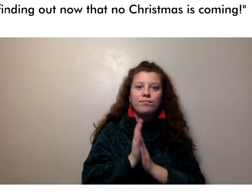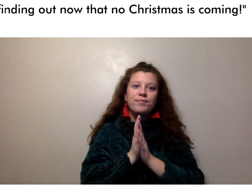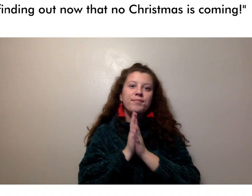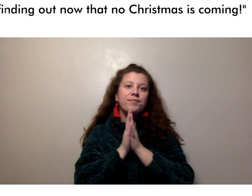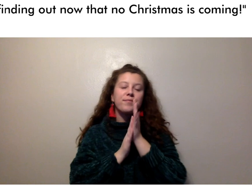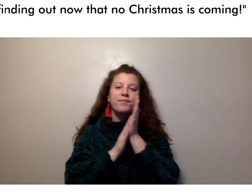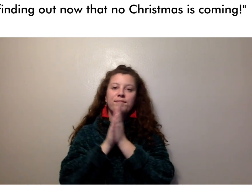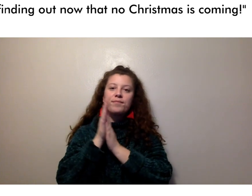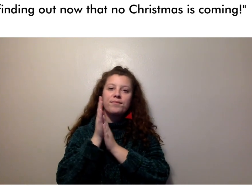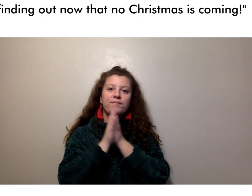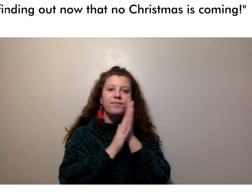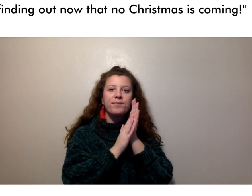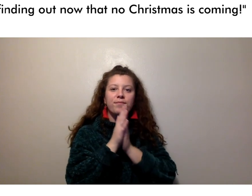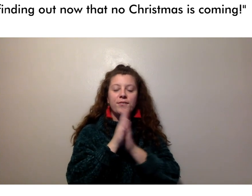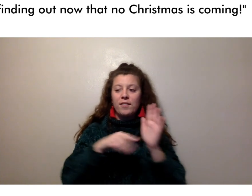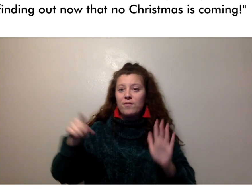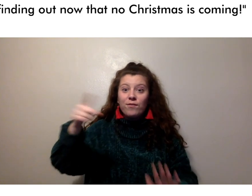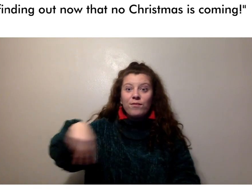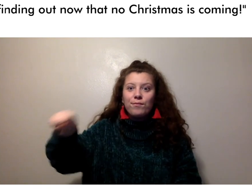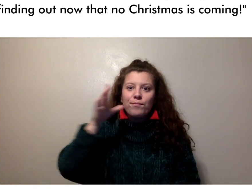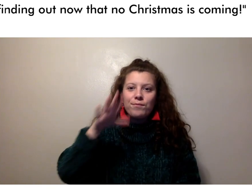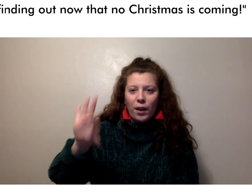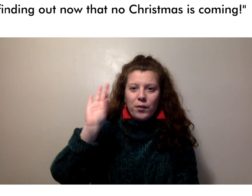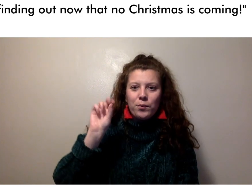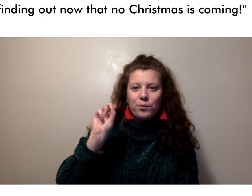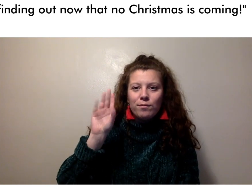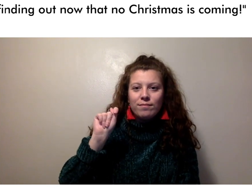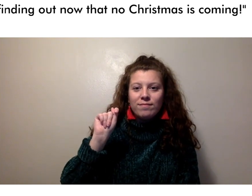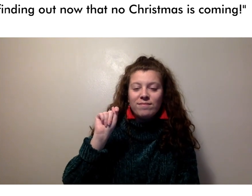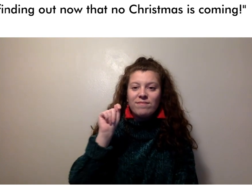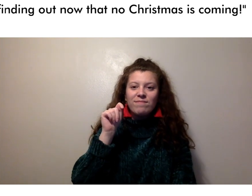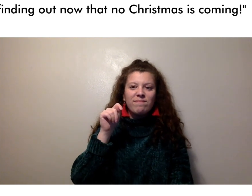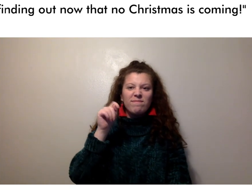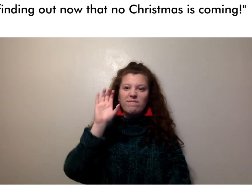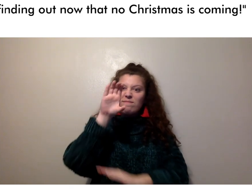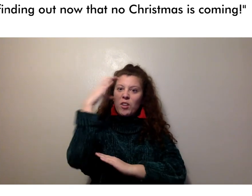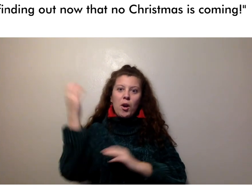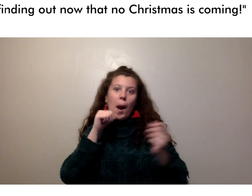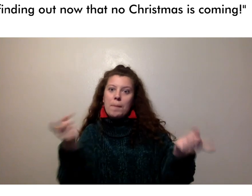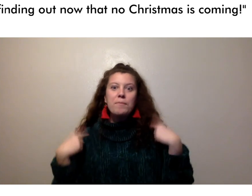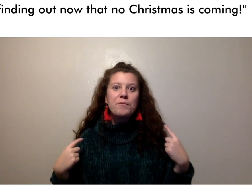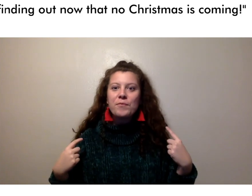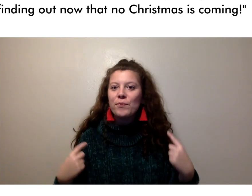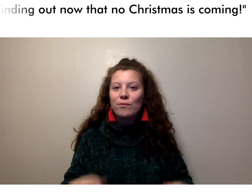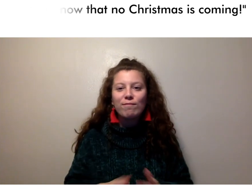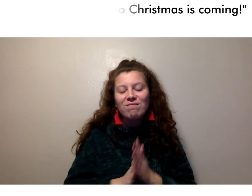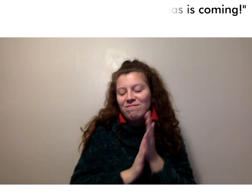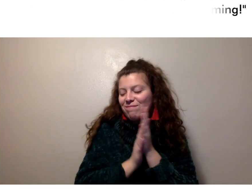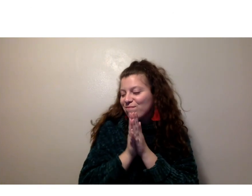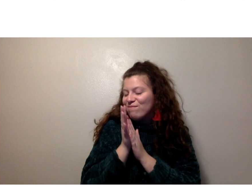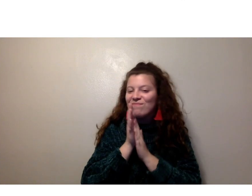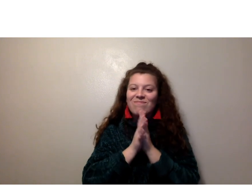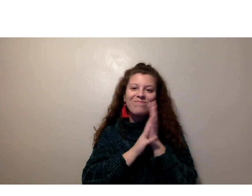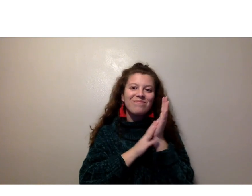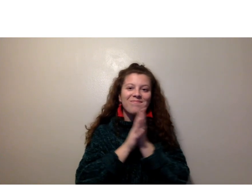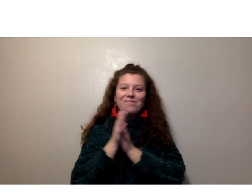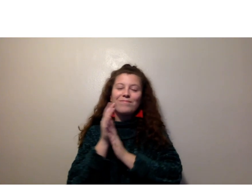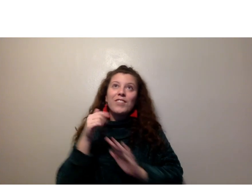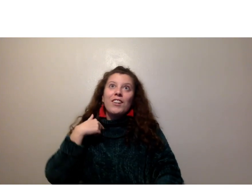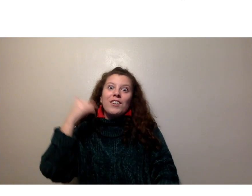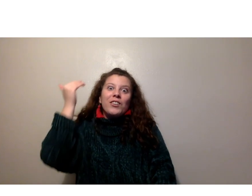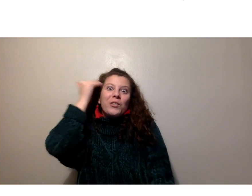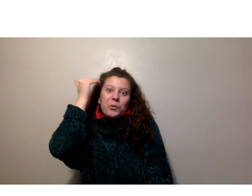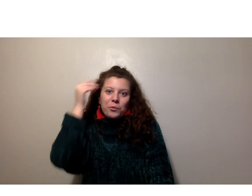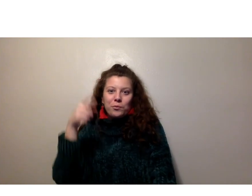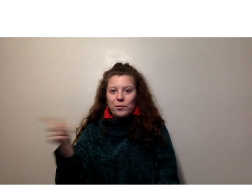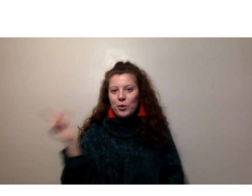Pooh-pooh to the Who's, he was Grinchishly humming. They're finding out now that no Christmas is coming. They're